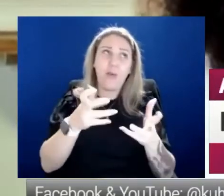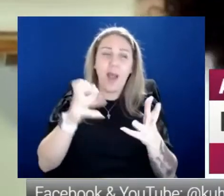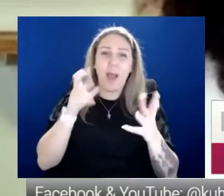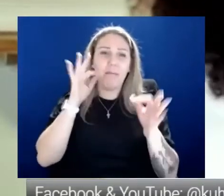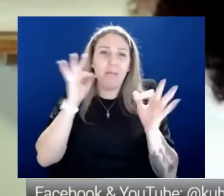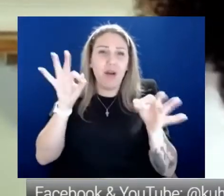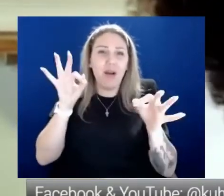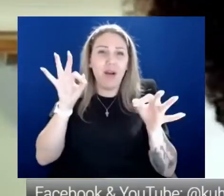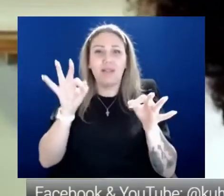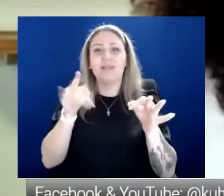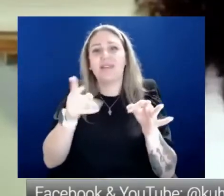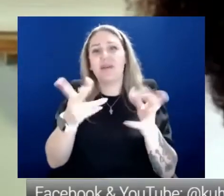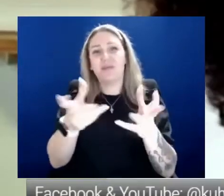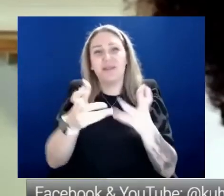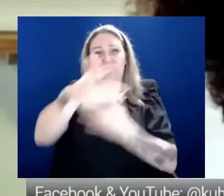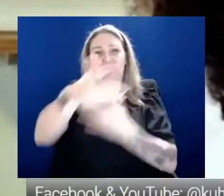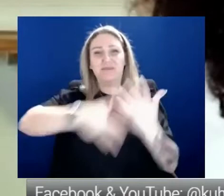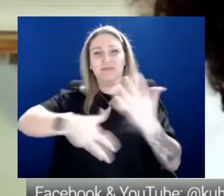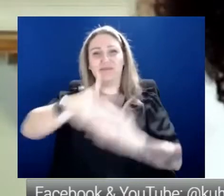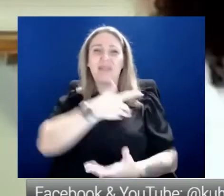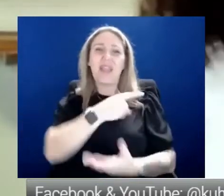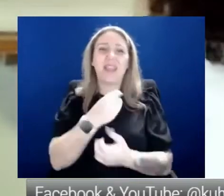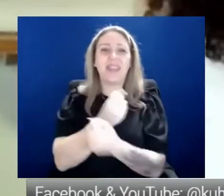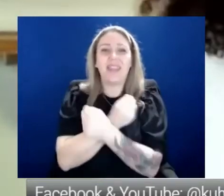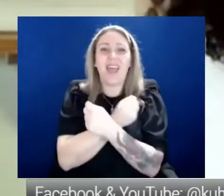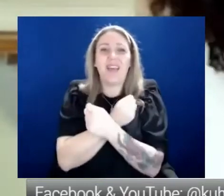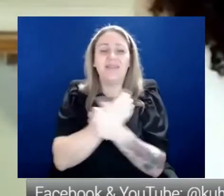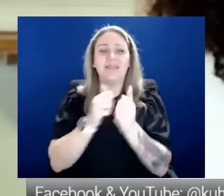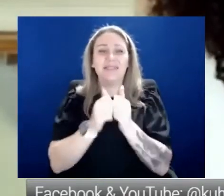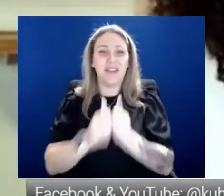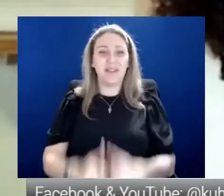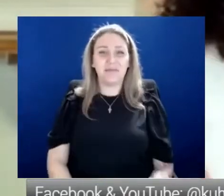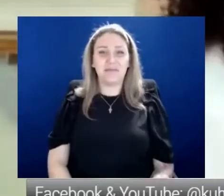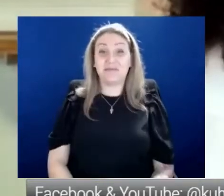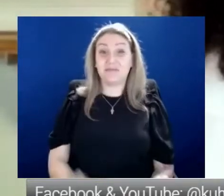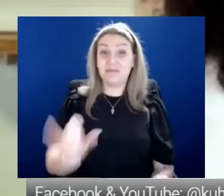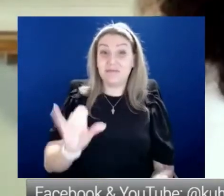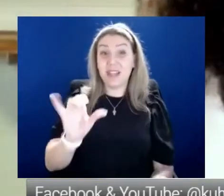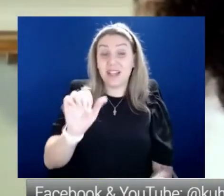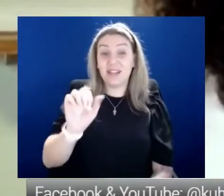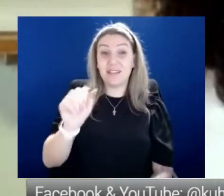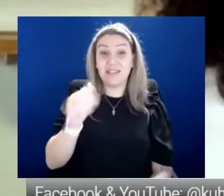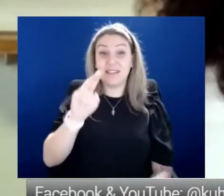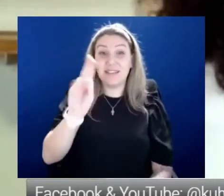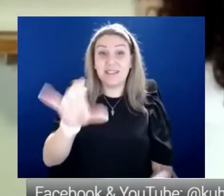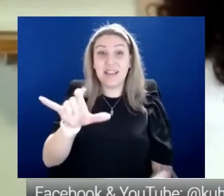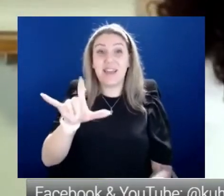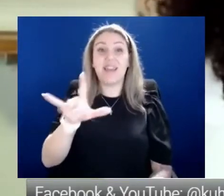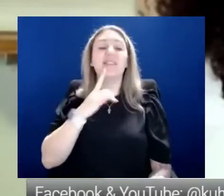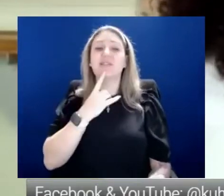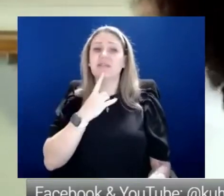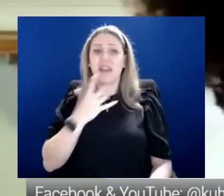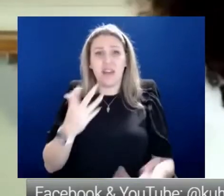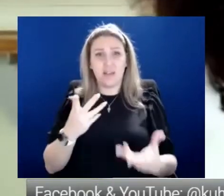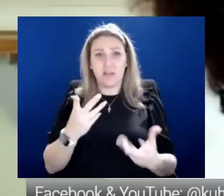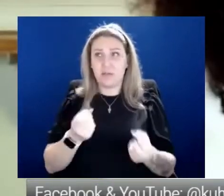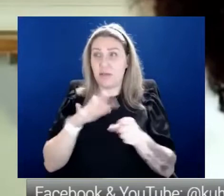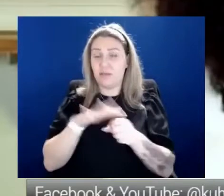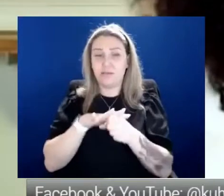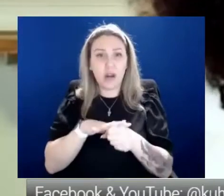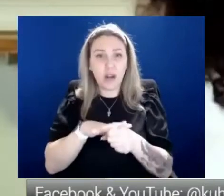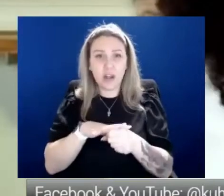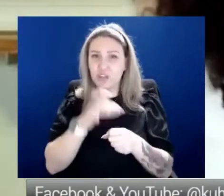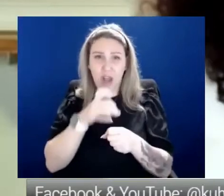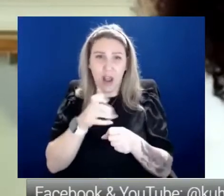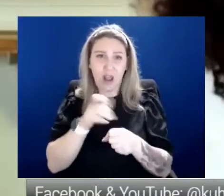you to spend time with them and love them. Yeah. But like Sally said, there's so much pressure, and we don't give ourselves grace